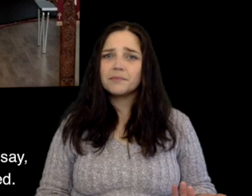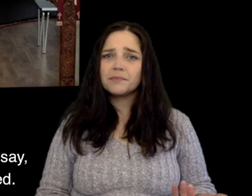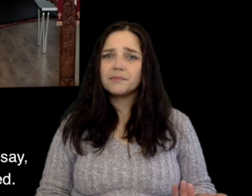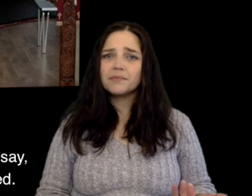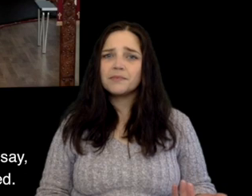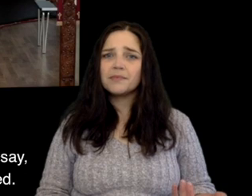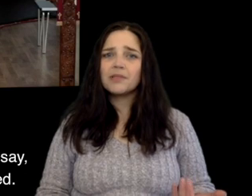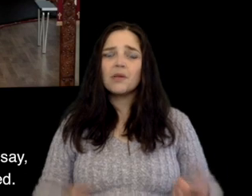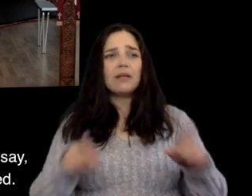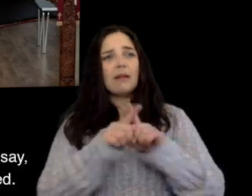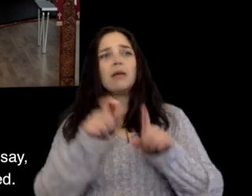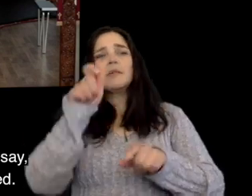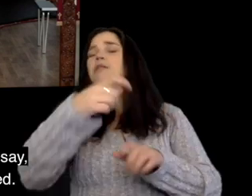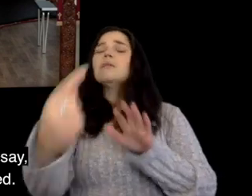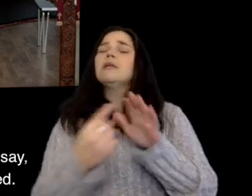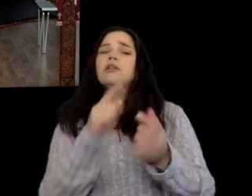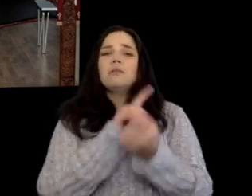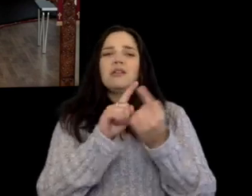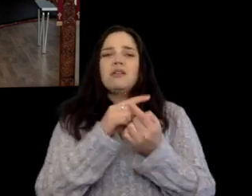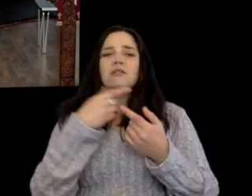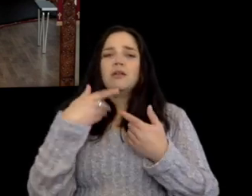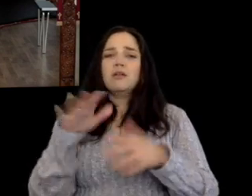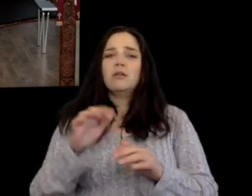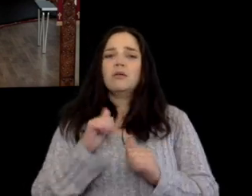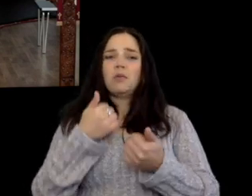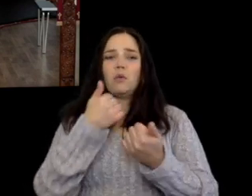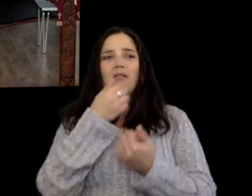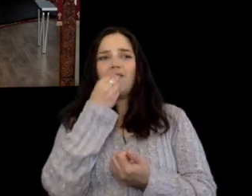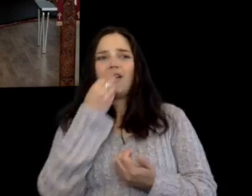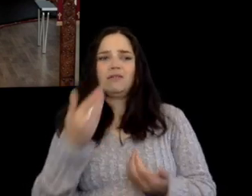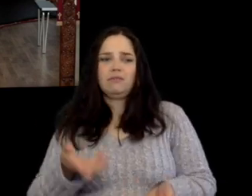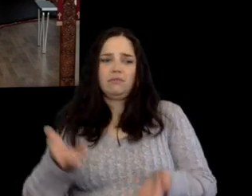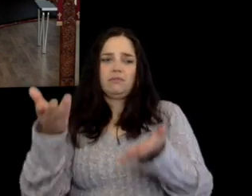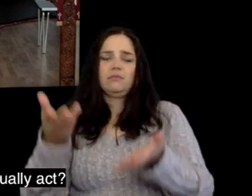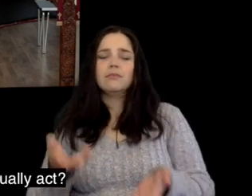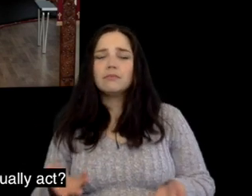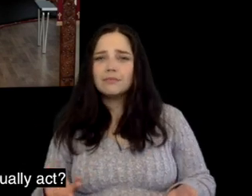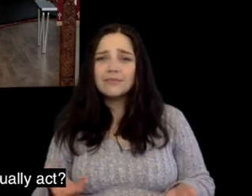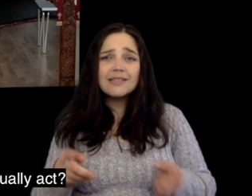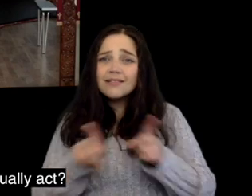It's as much as somebody coming into a meeting and I say, go away, be well fed.